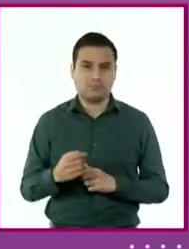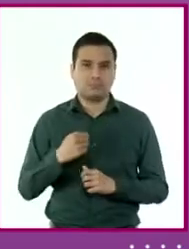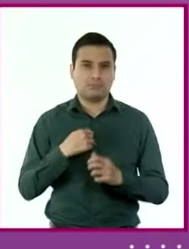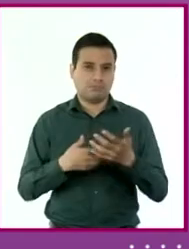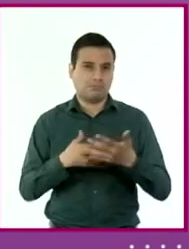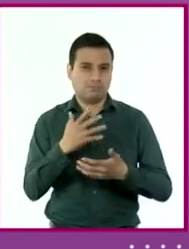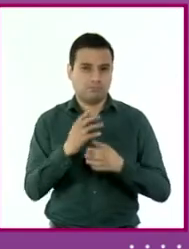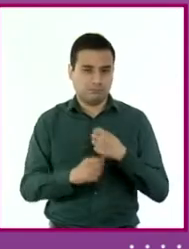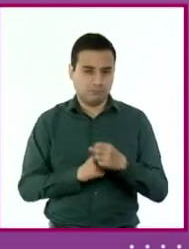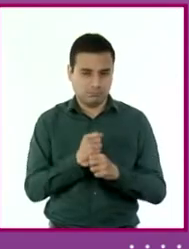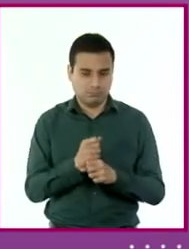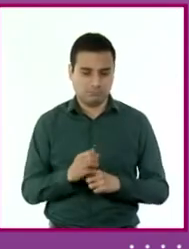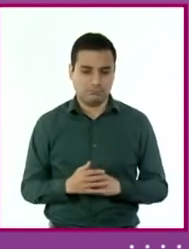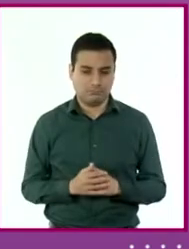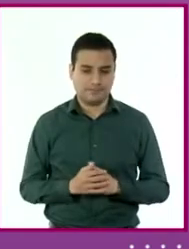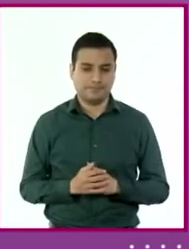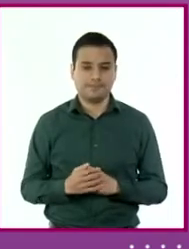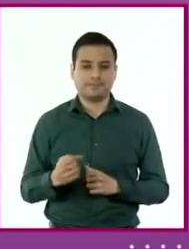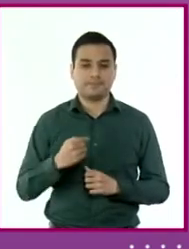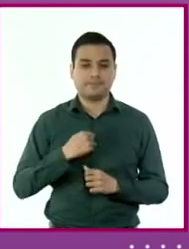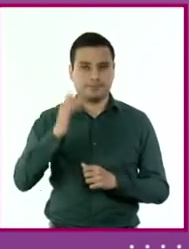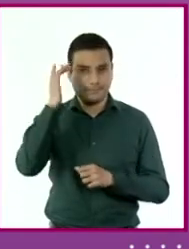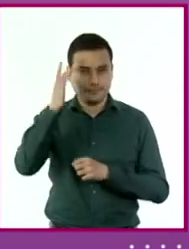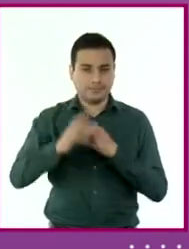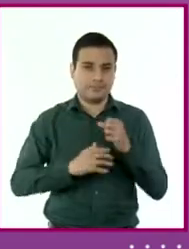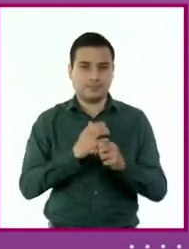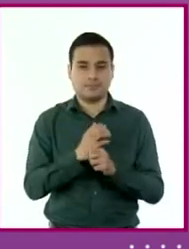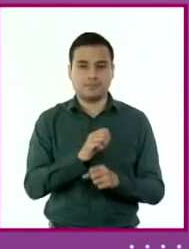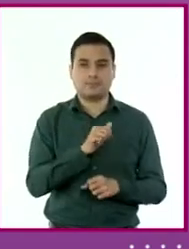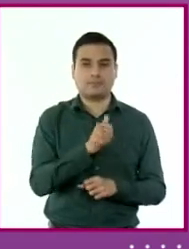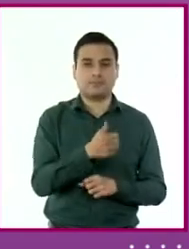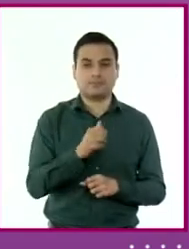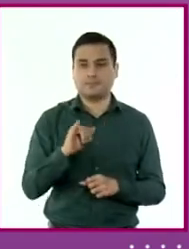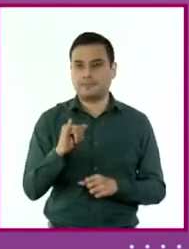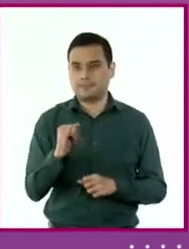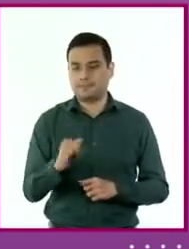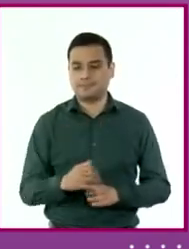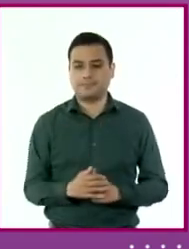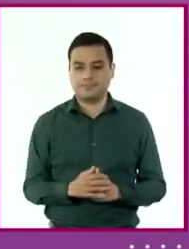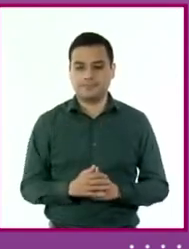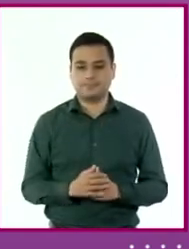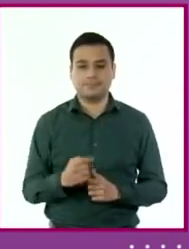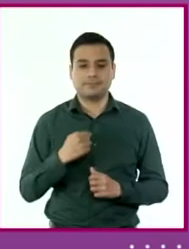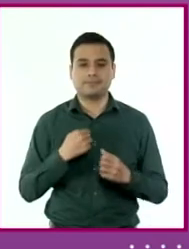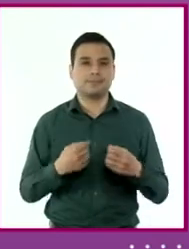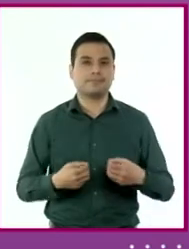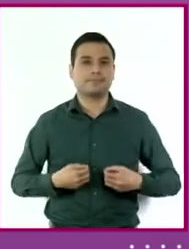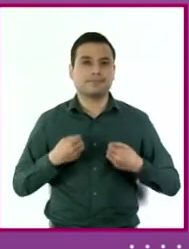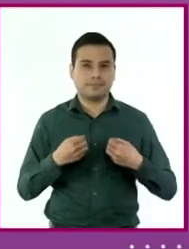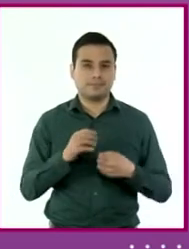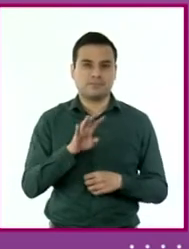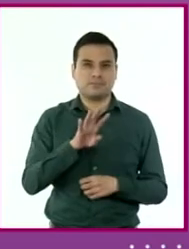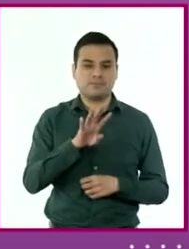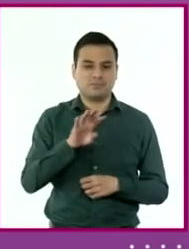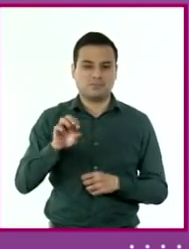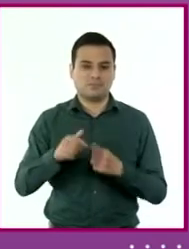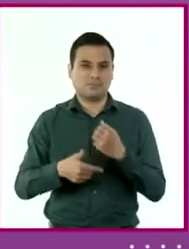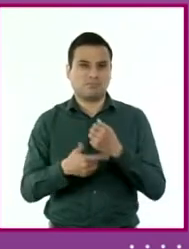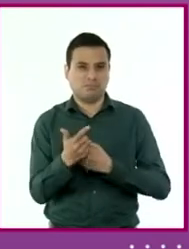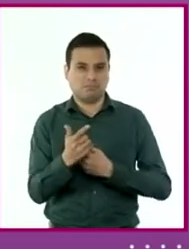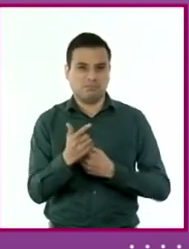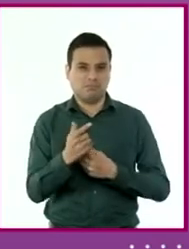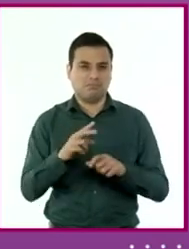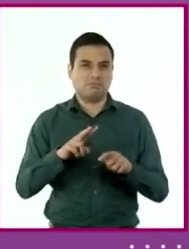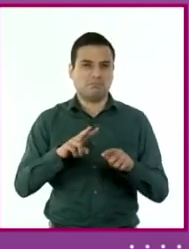15 years old. My birthday is on the 11th of June. I live at 412